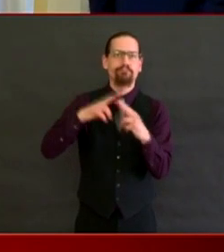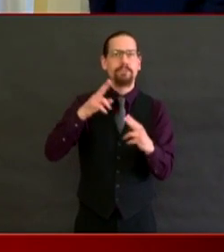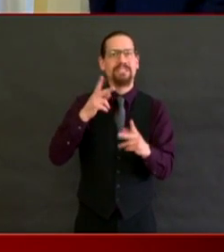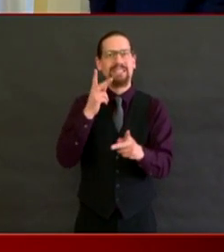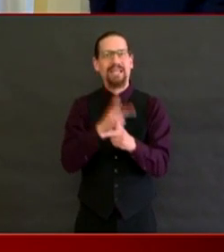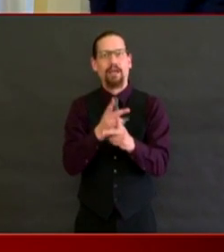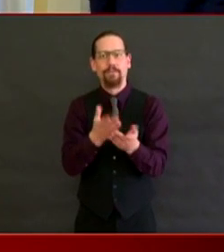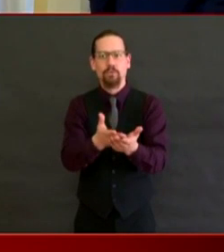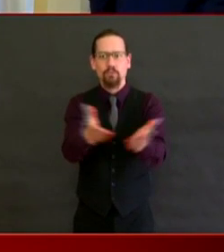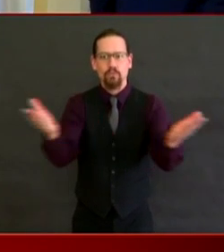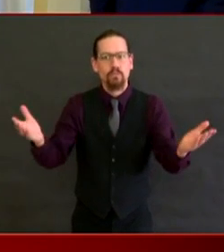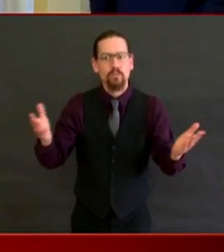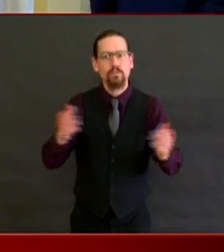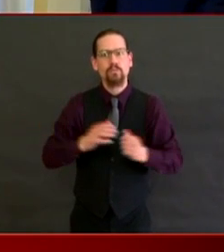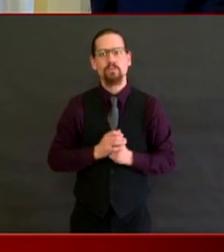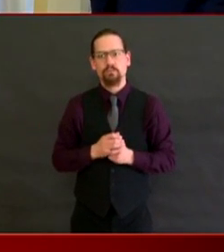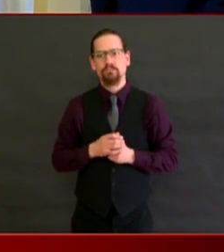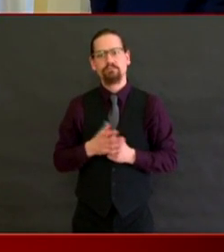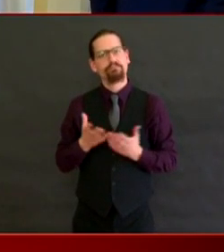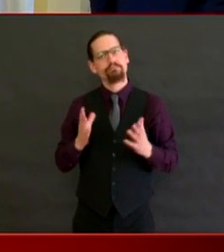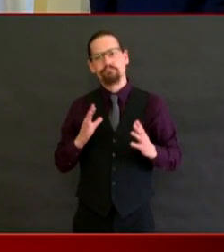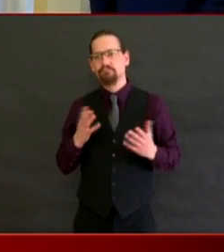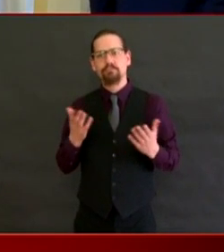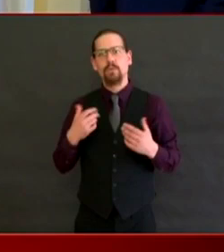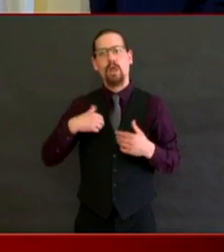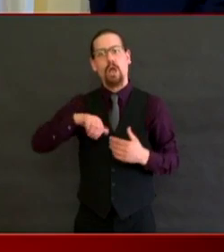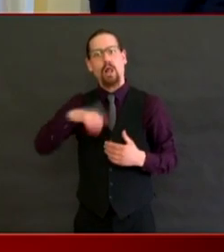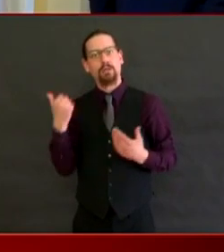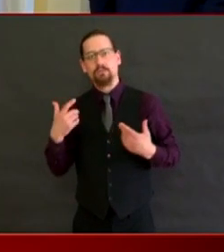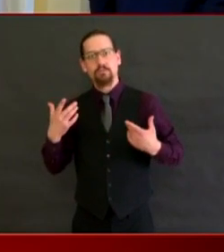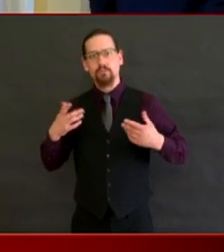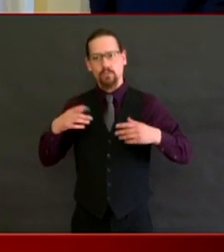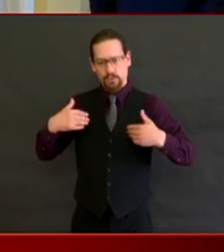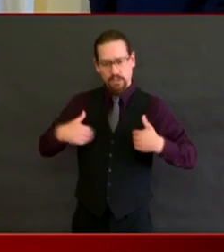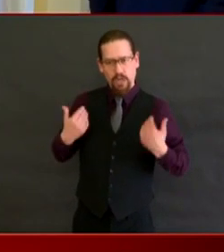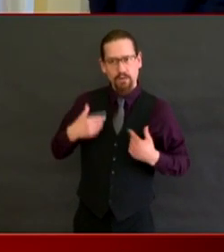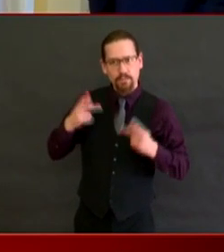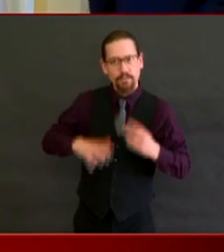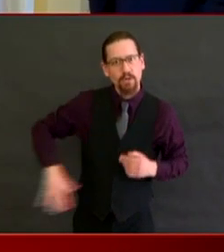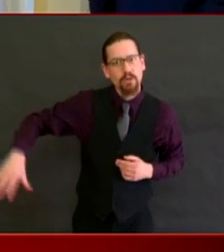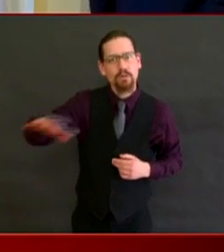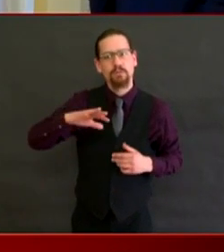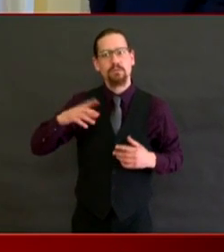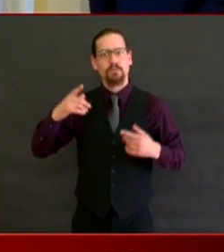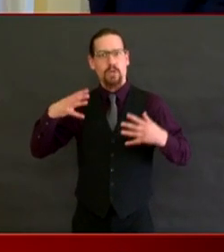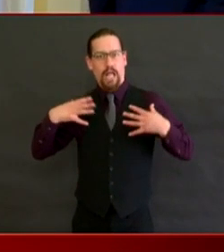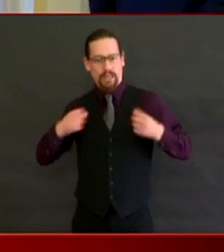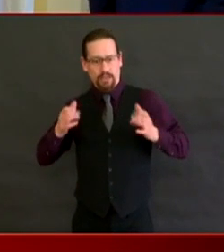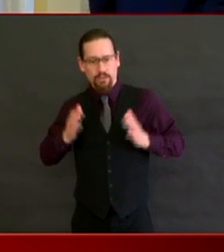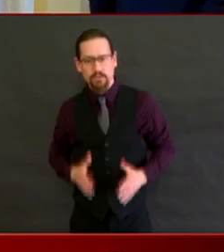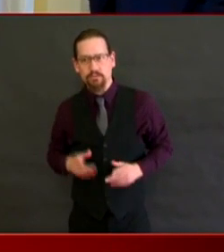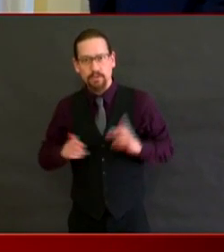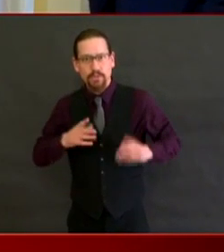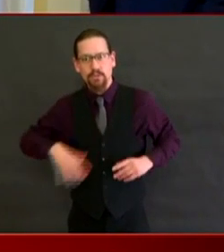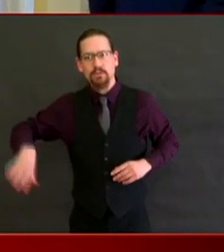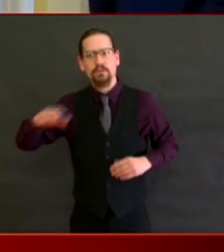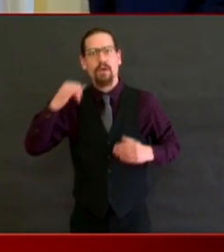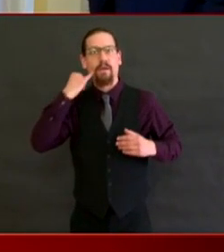people do just fine if they get the virus. So, you know, breathe a sigh of relief around